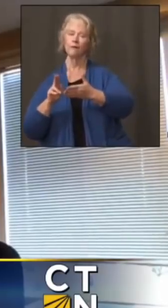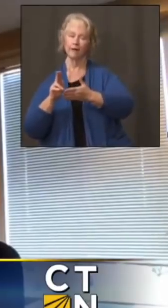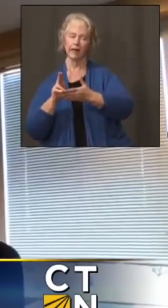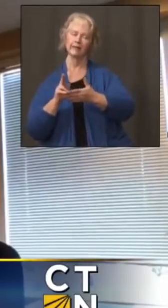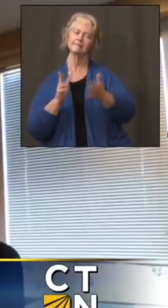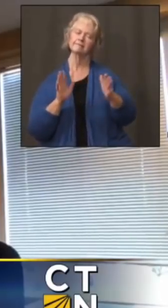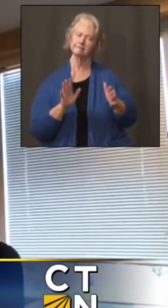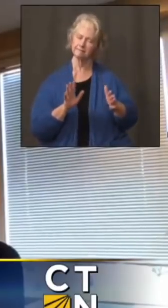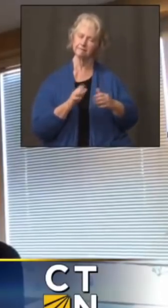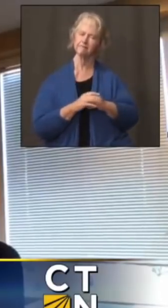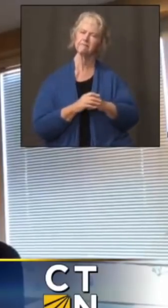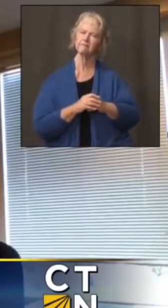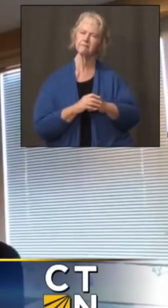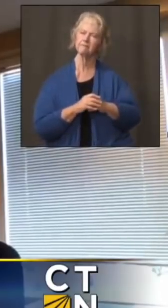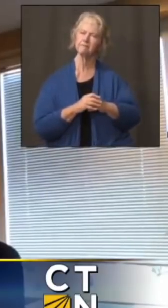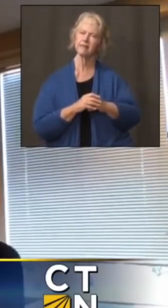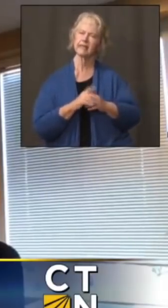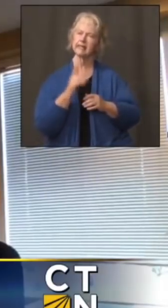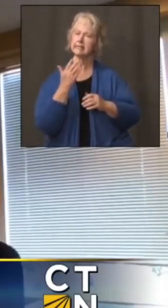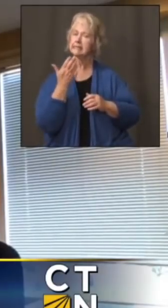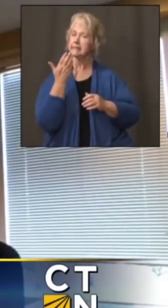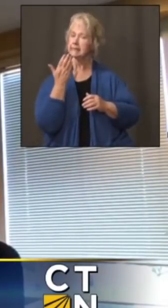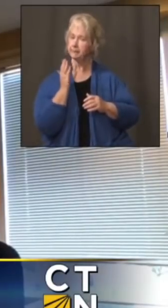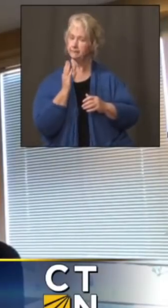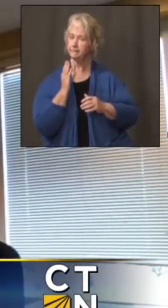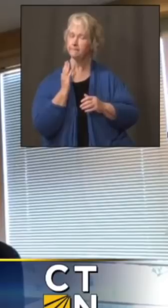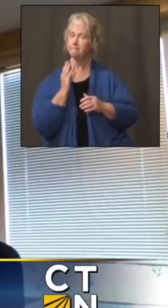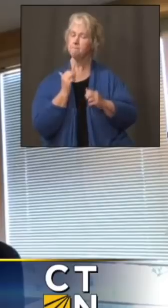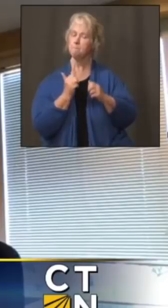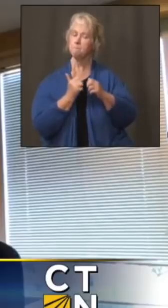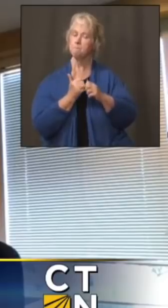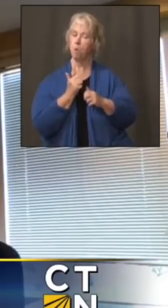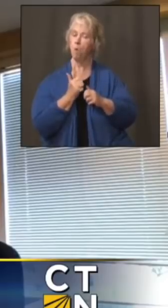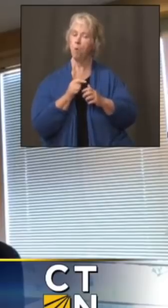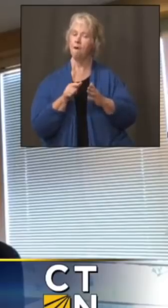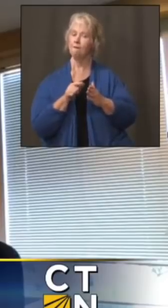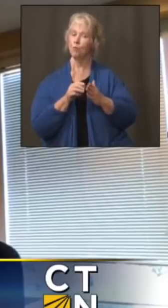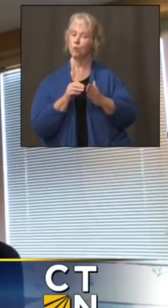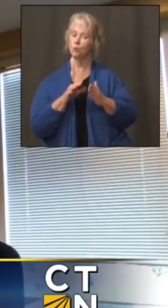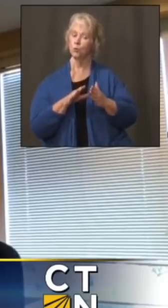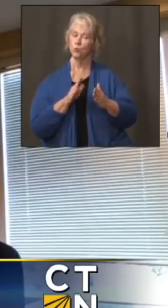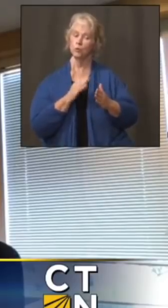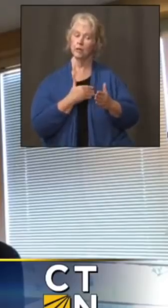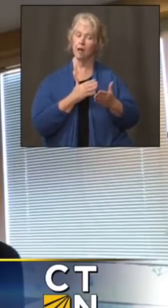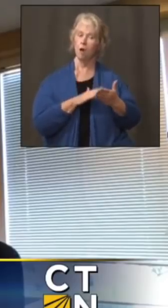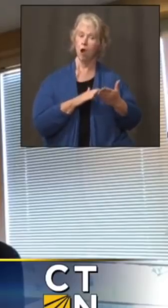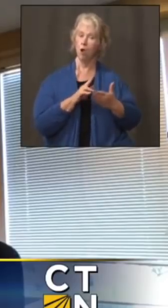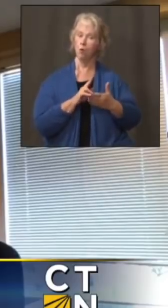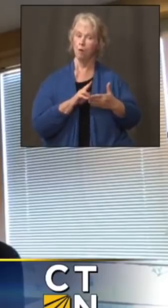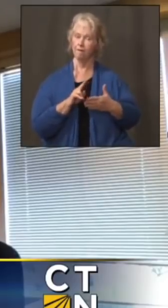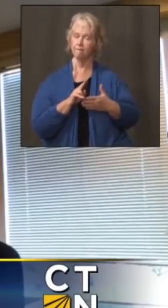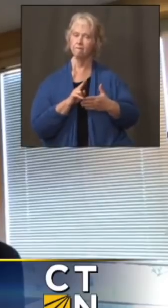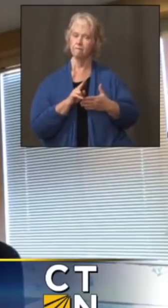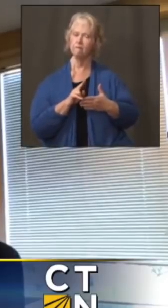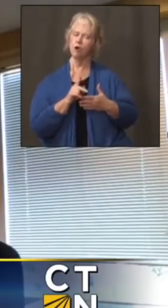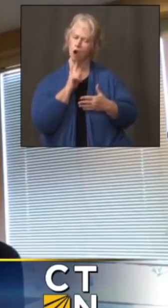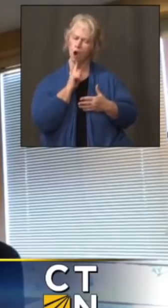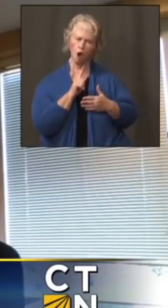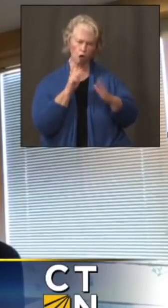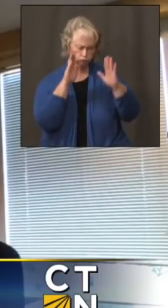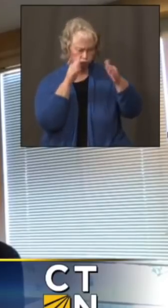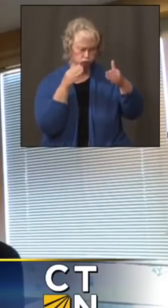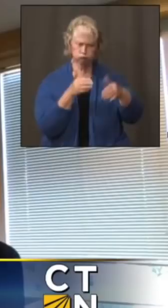want to say, though, that it seems that most of the students at our colleges and universities are working really